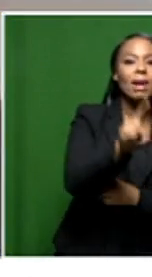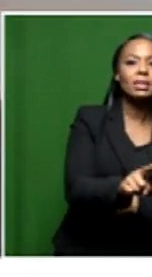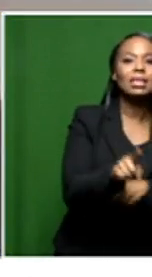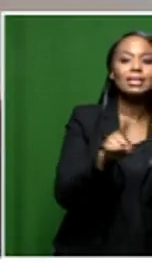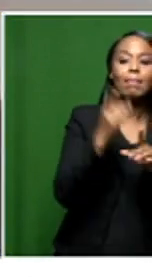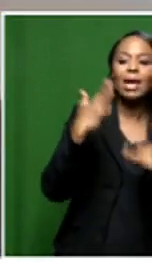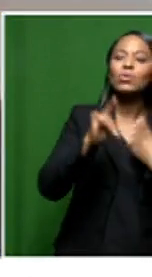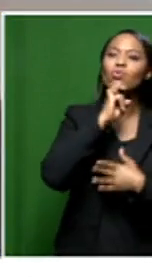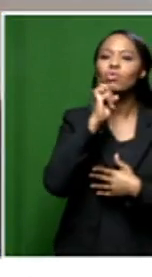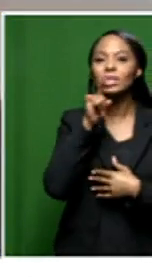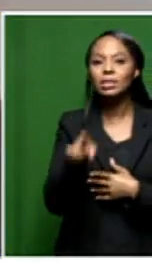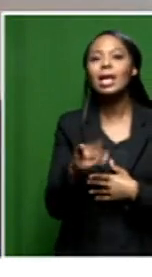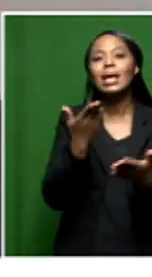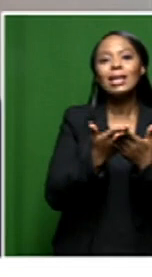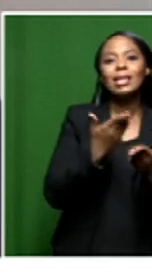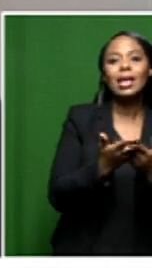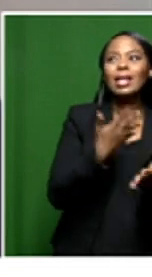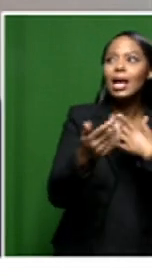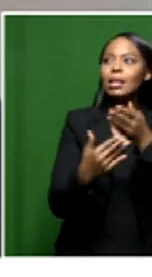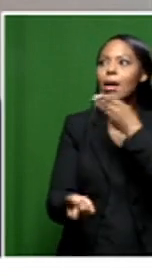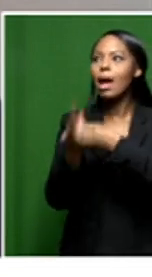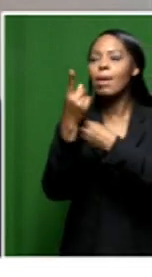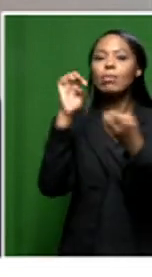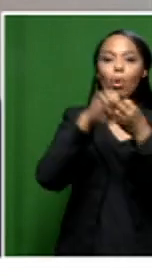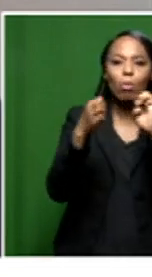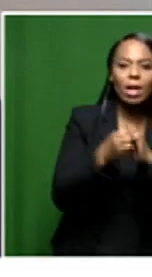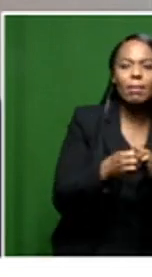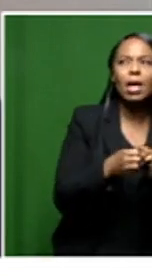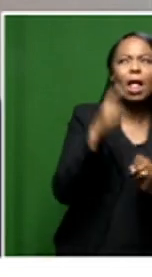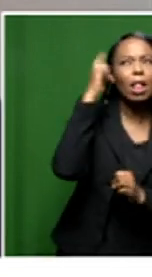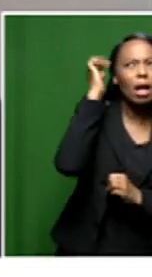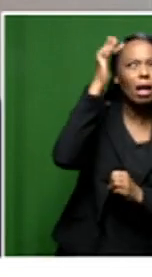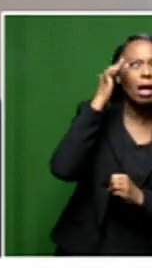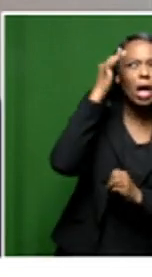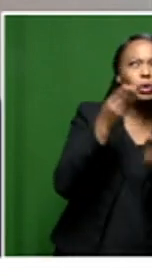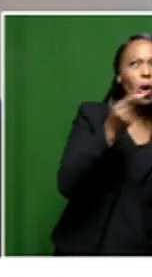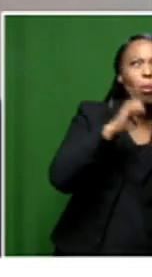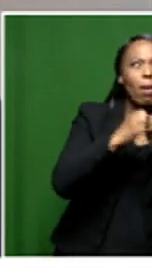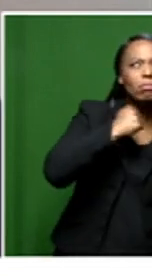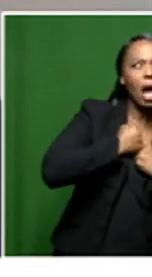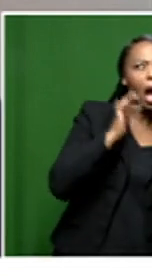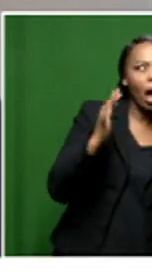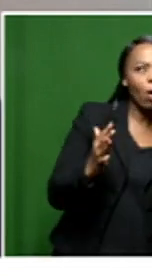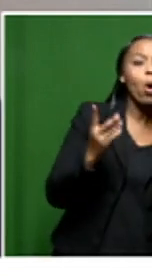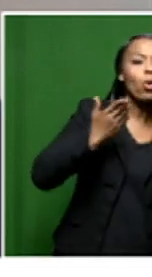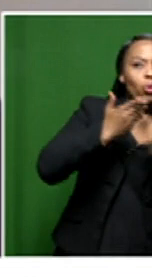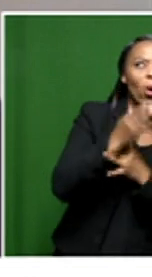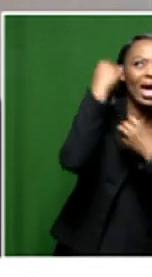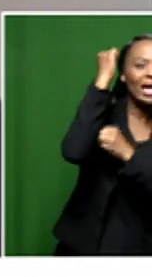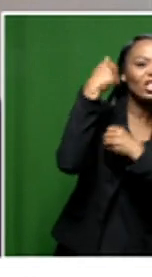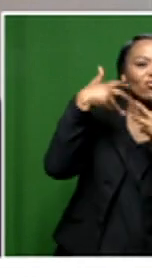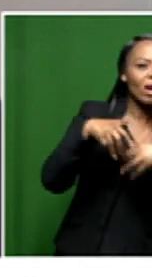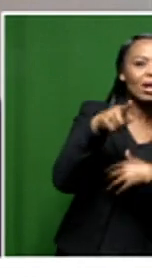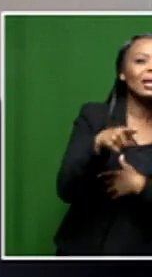user, as well as societies that may have any problems, and thinking, you know, how can I solve these problems through your engineering designs. And I think this has always